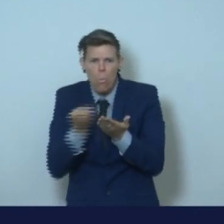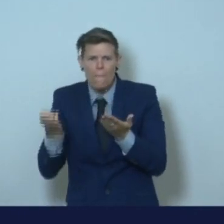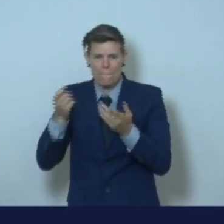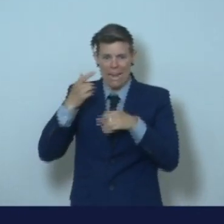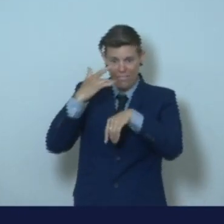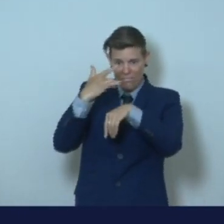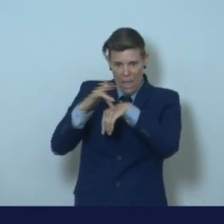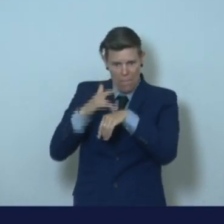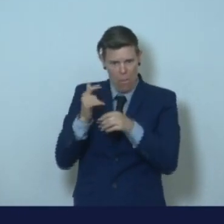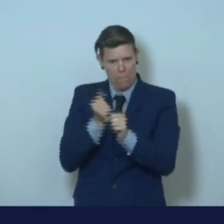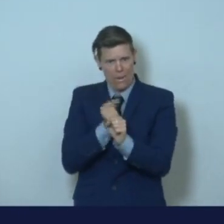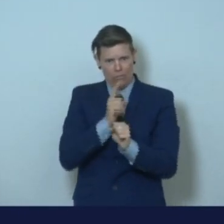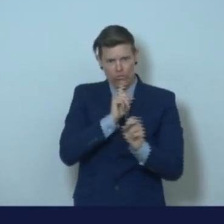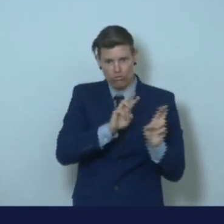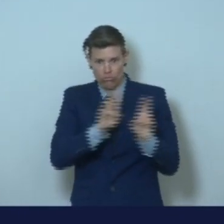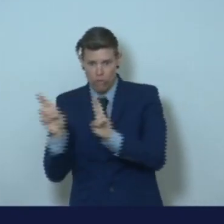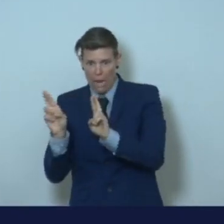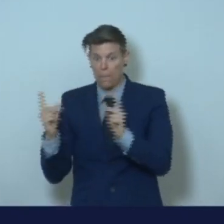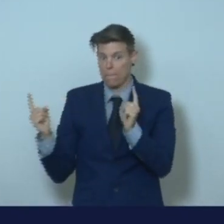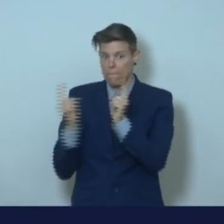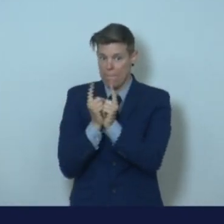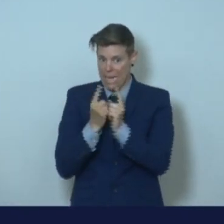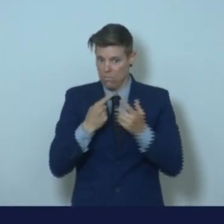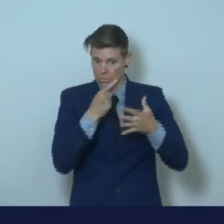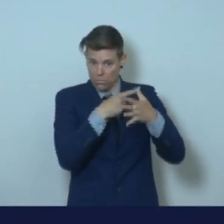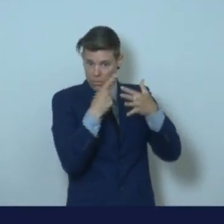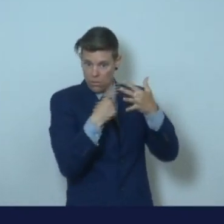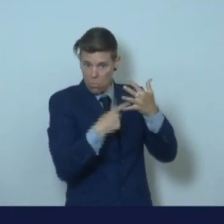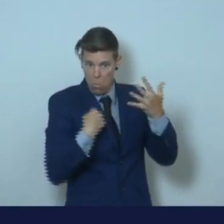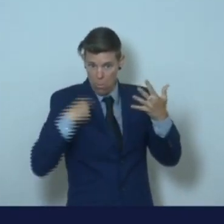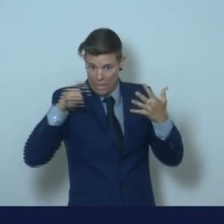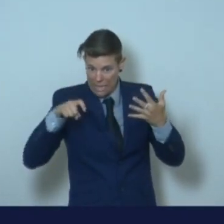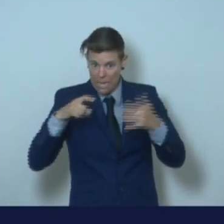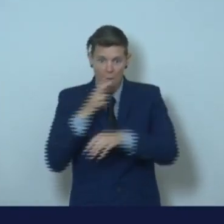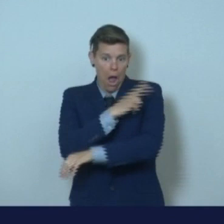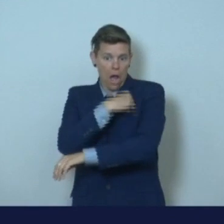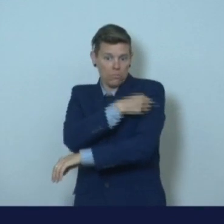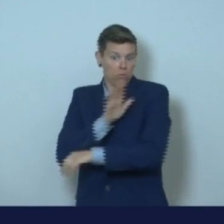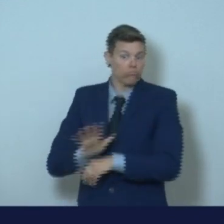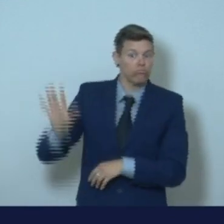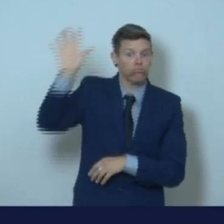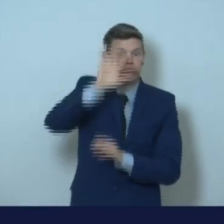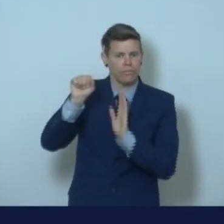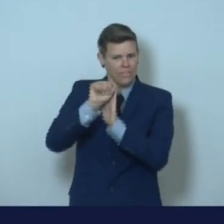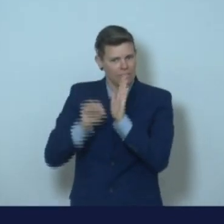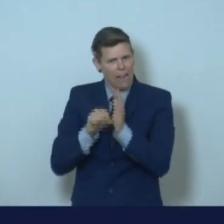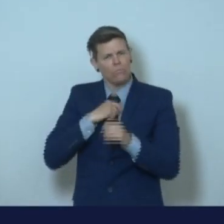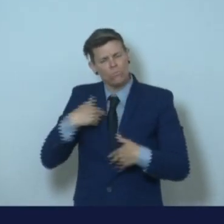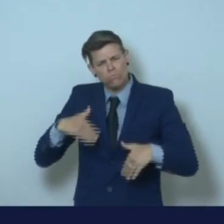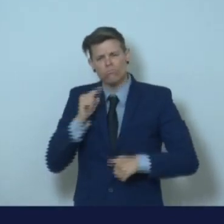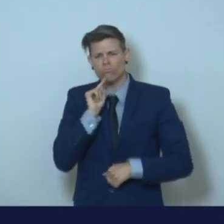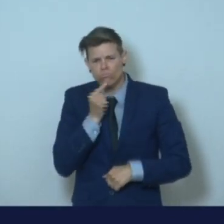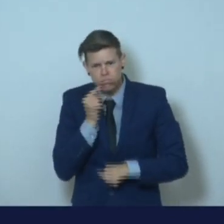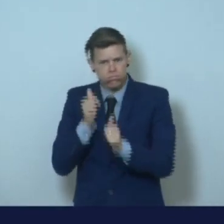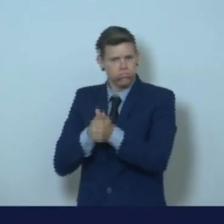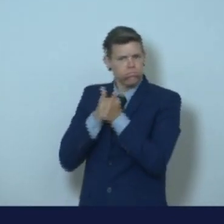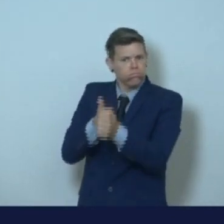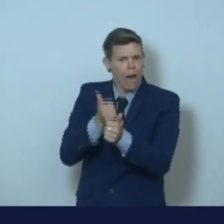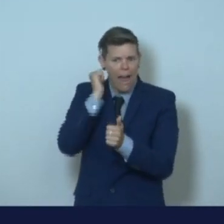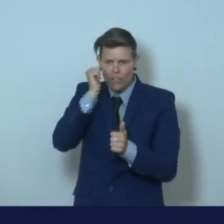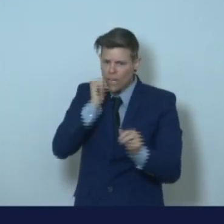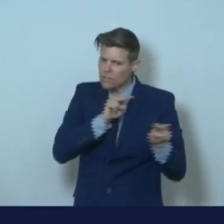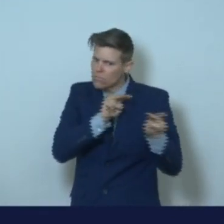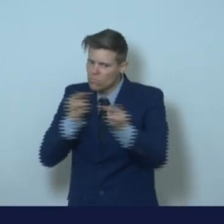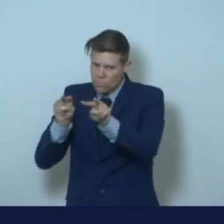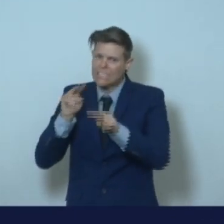to meet the needs of any patient anywhere in the state. So we track this carefully. Quite frankly, they track it carefully